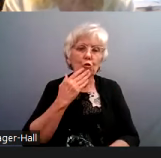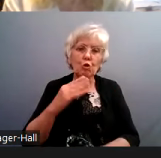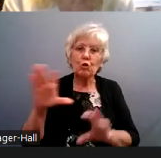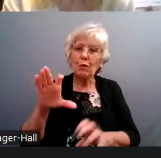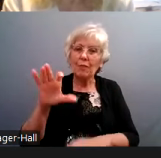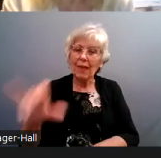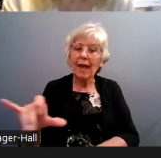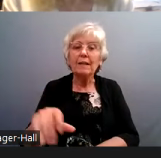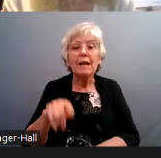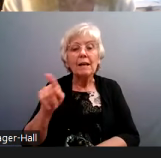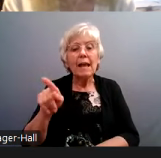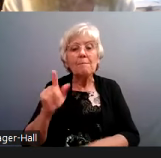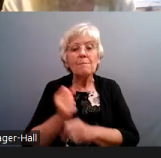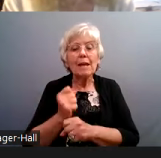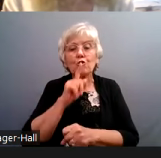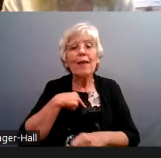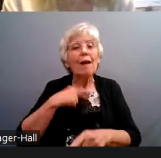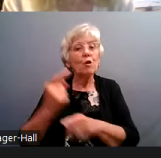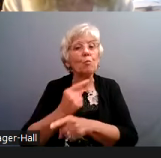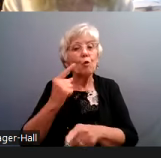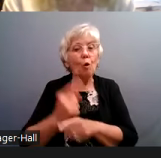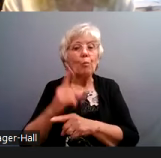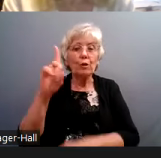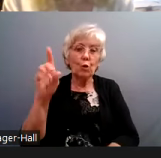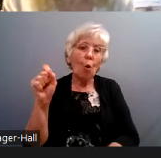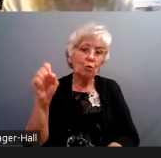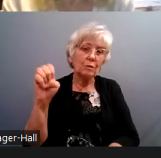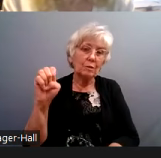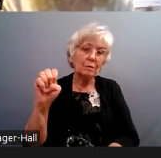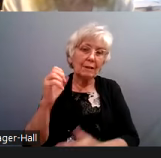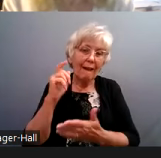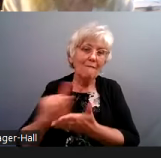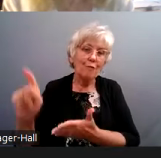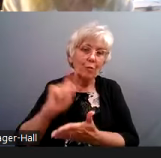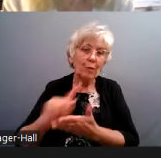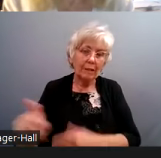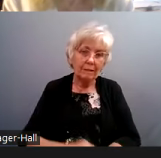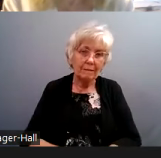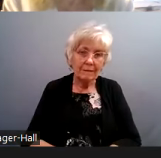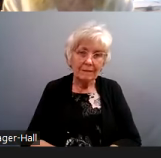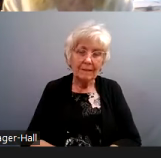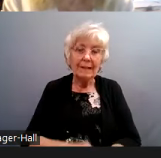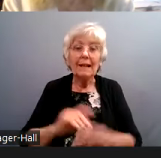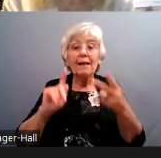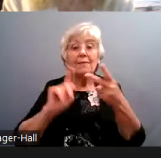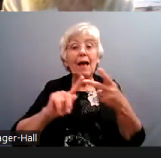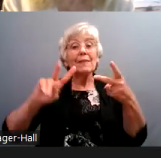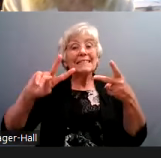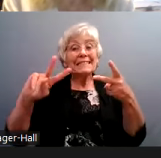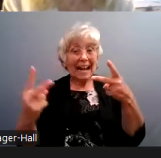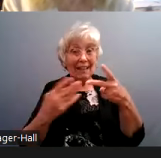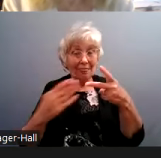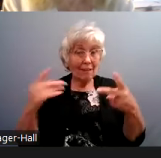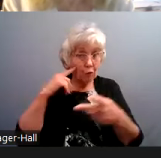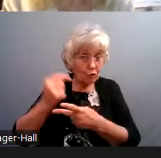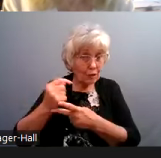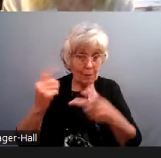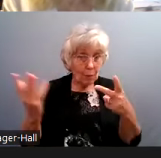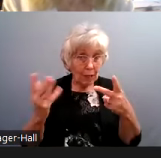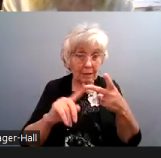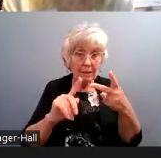have their proper dosing each week. So the second thing that we're going to use to treat them is we have